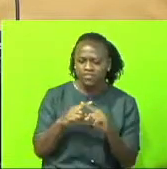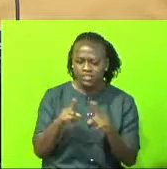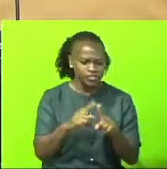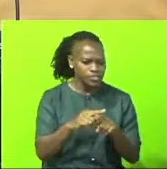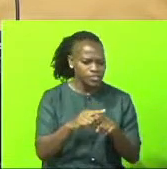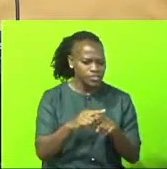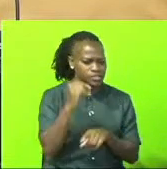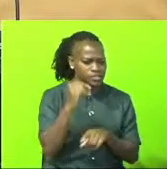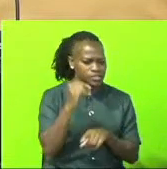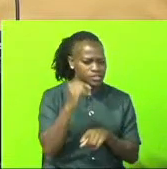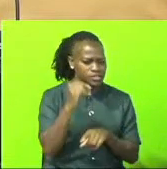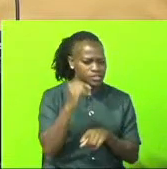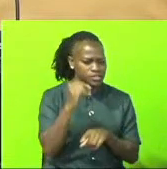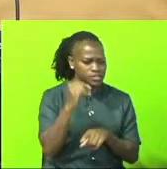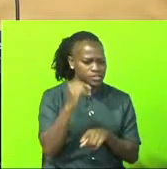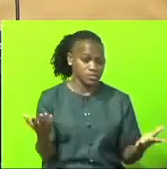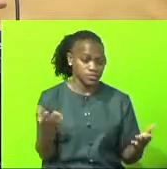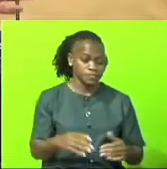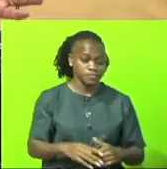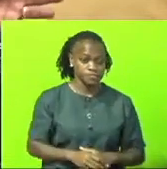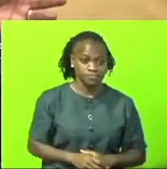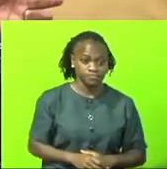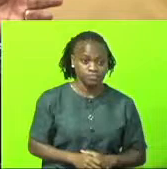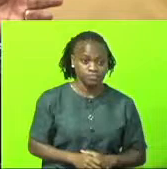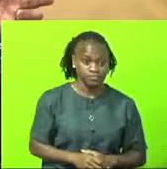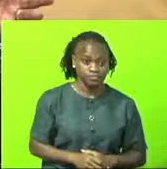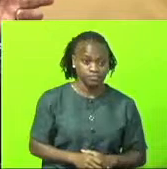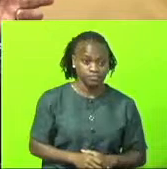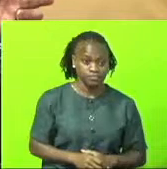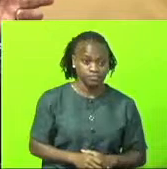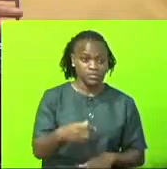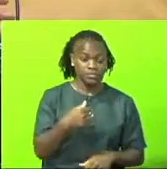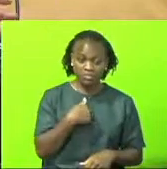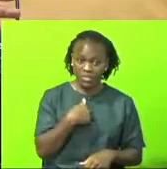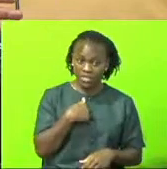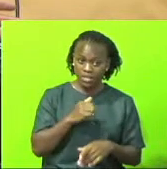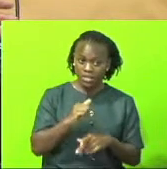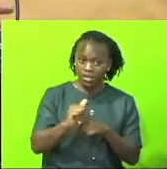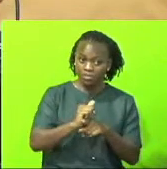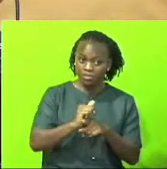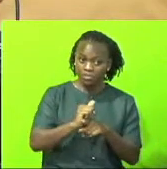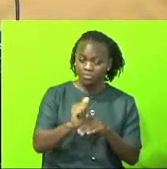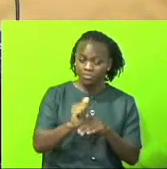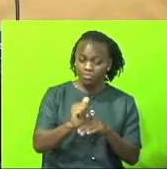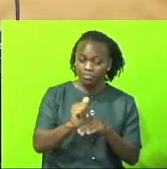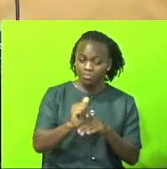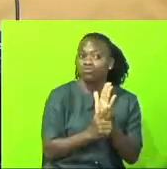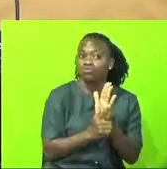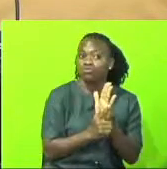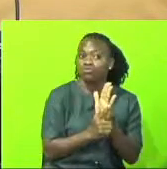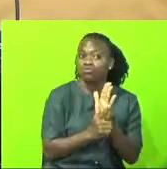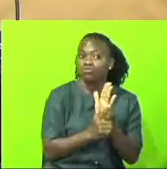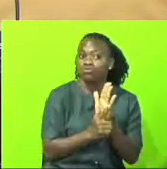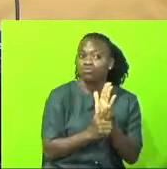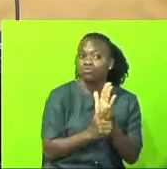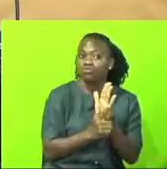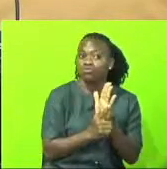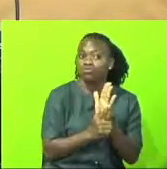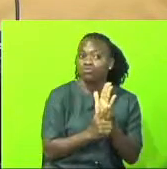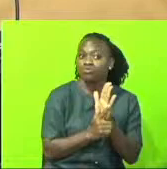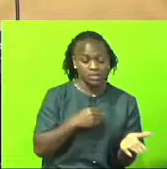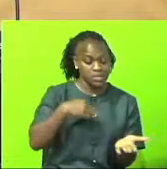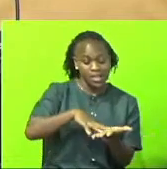being expressed. I am a practitioner of the law and a student of